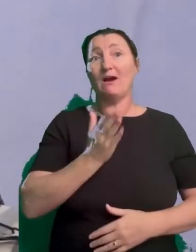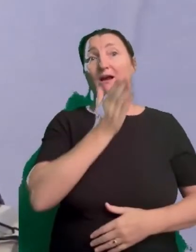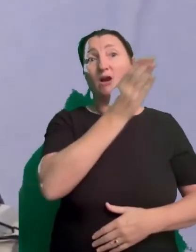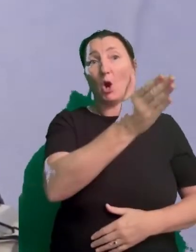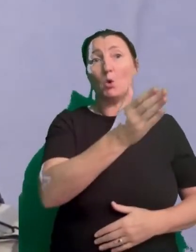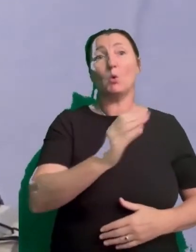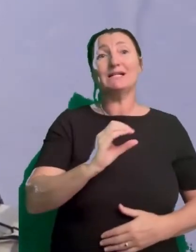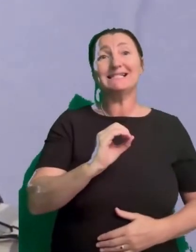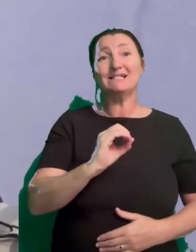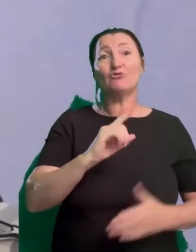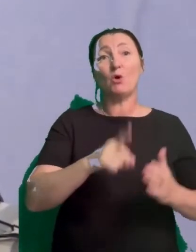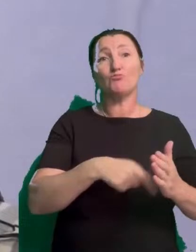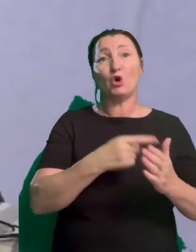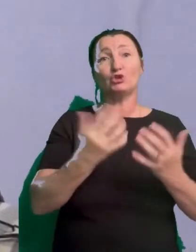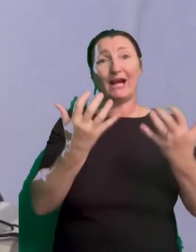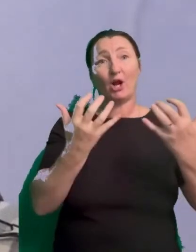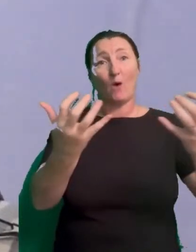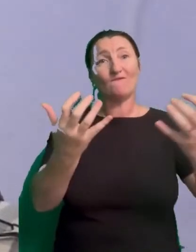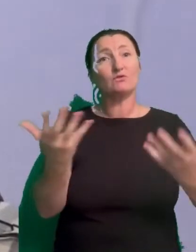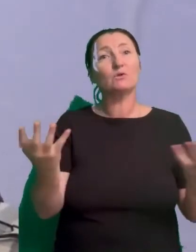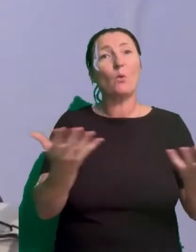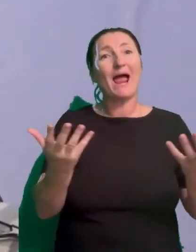Vienna. So,